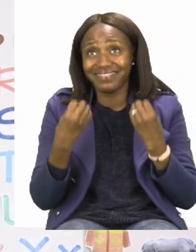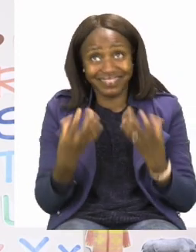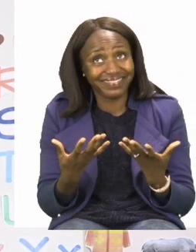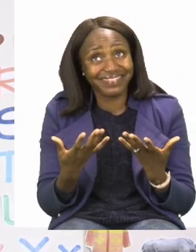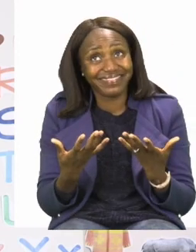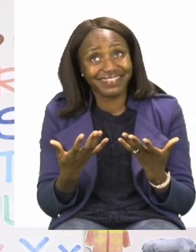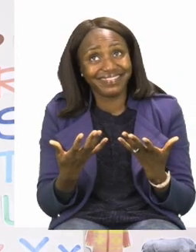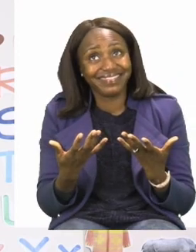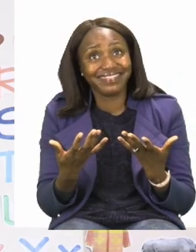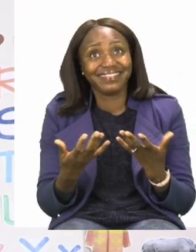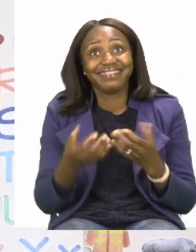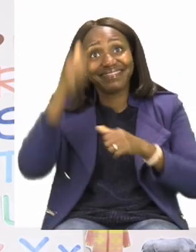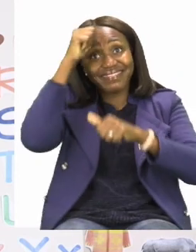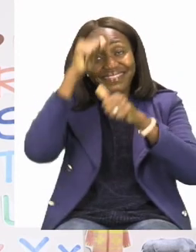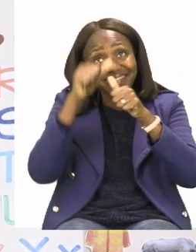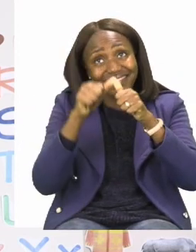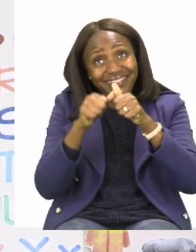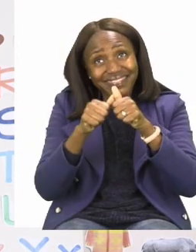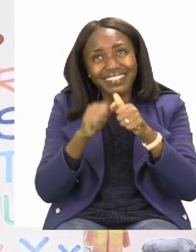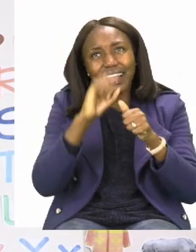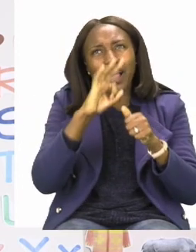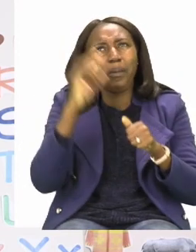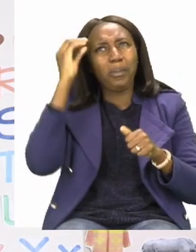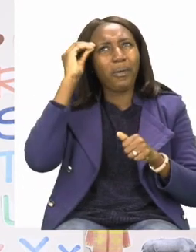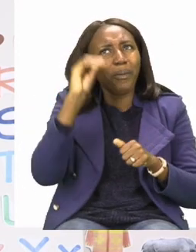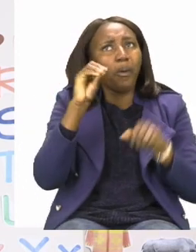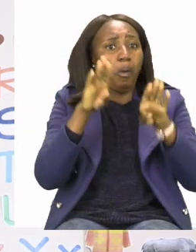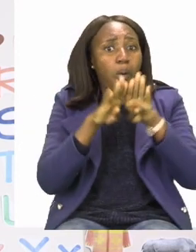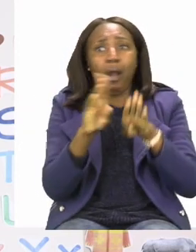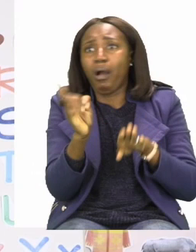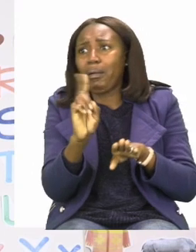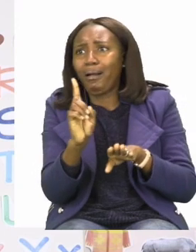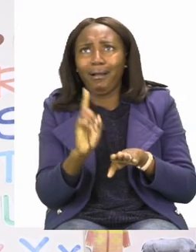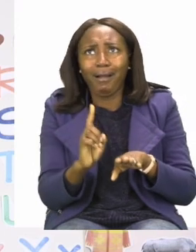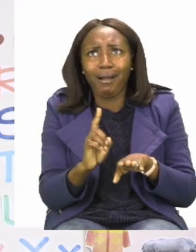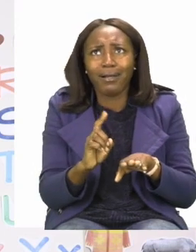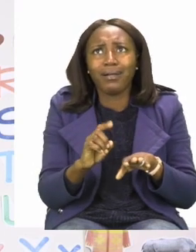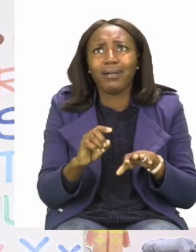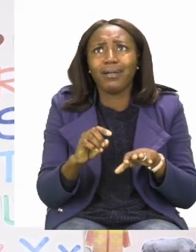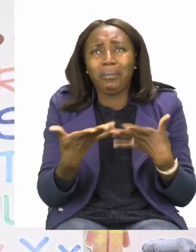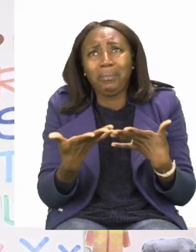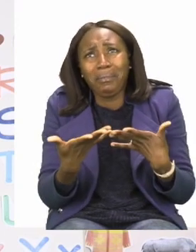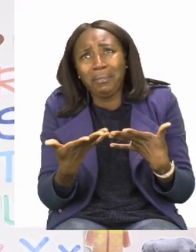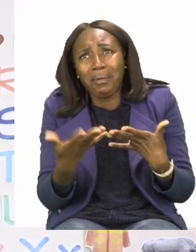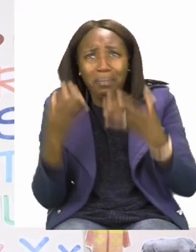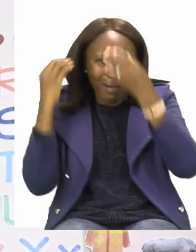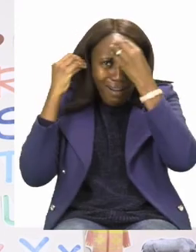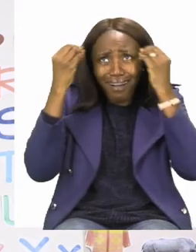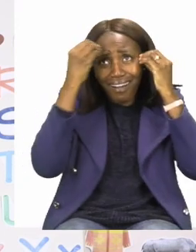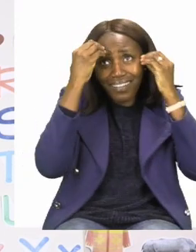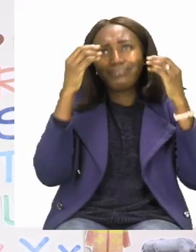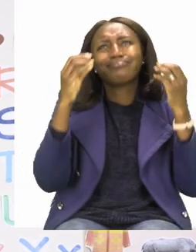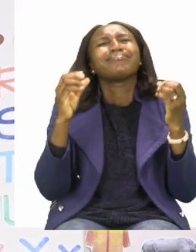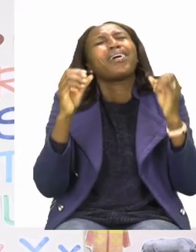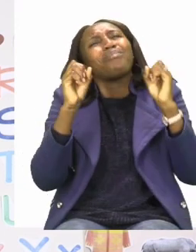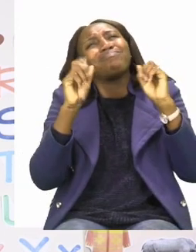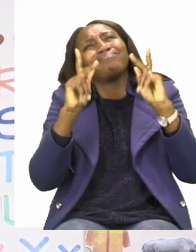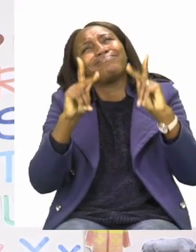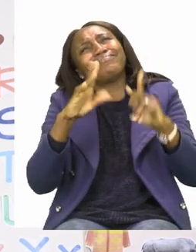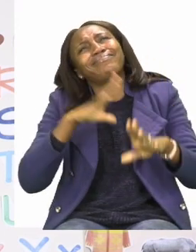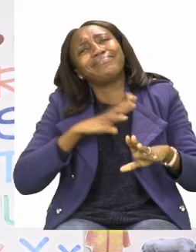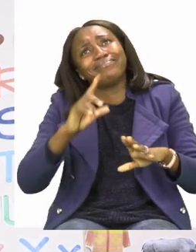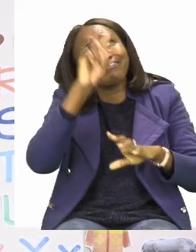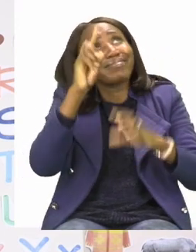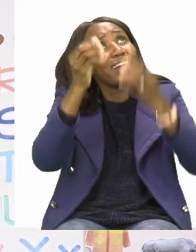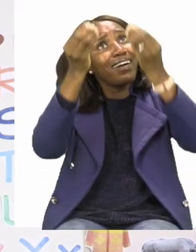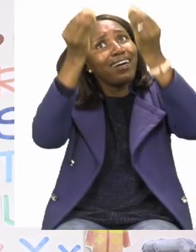did. Remember, if you're not sure what to do or you got confused, that's okay. You can always ask an